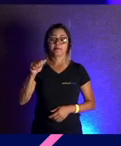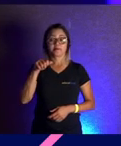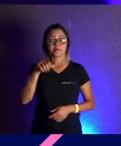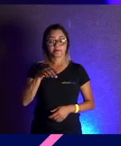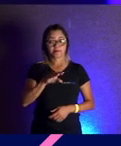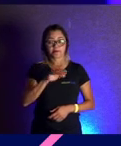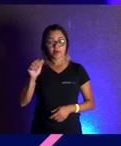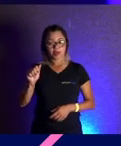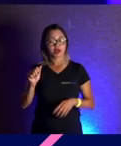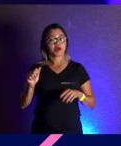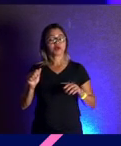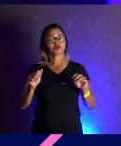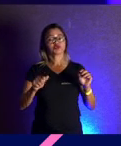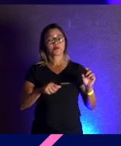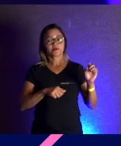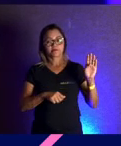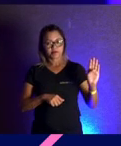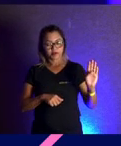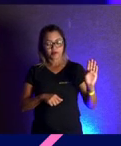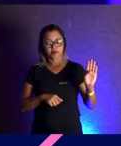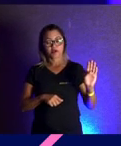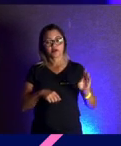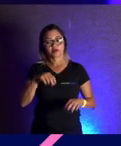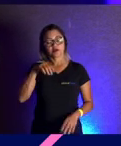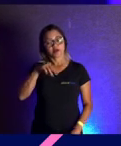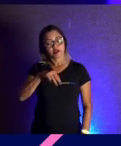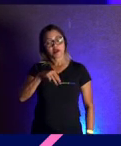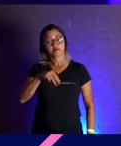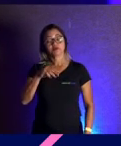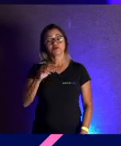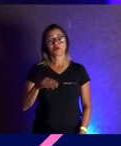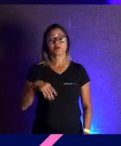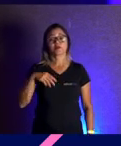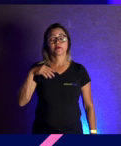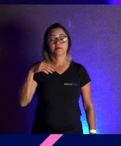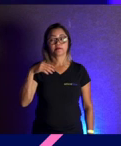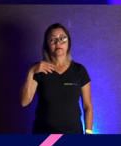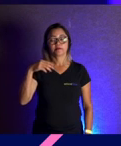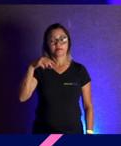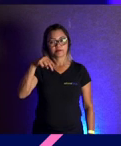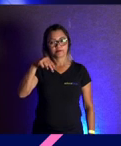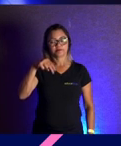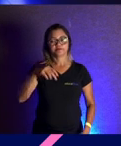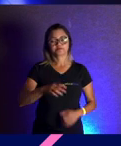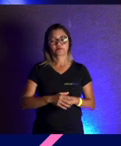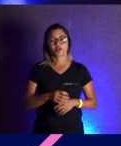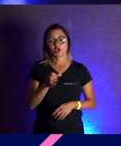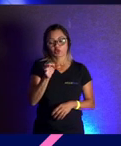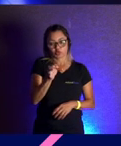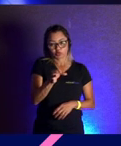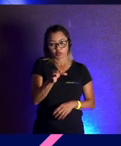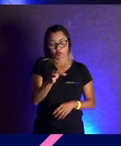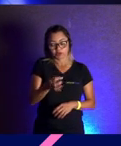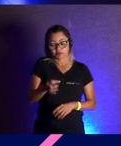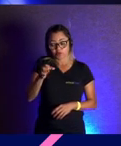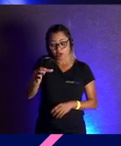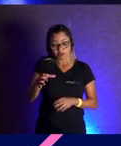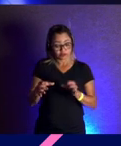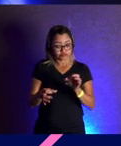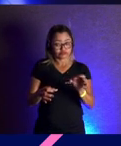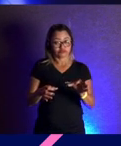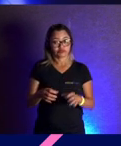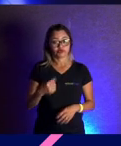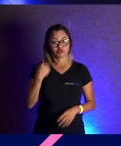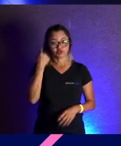wrong. If I throw two coins and I ask you the probability that I'm throwing two coins, that is equal to